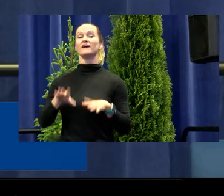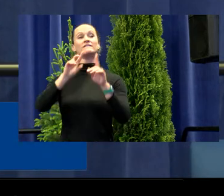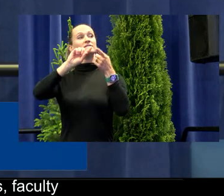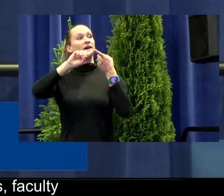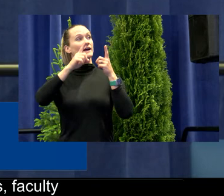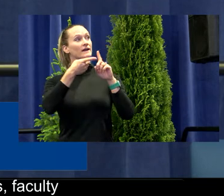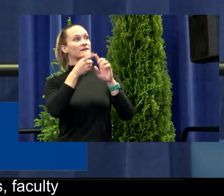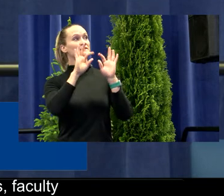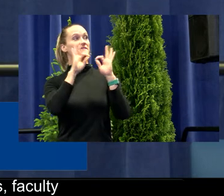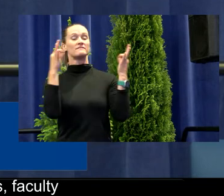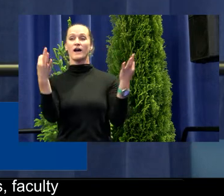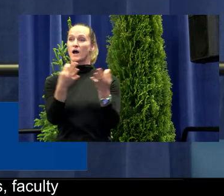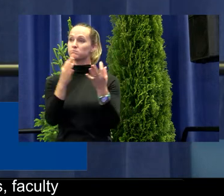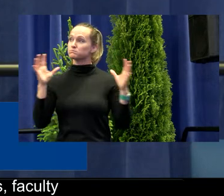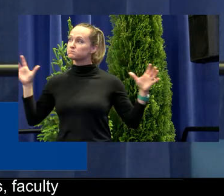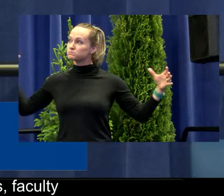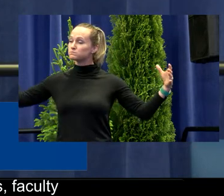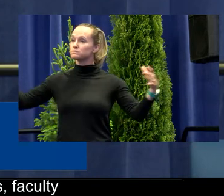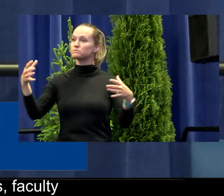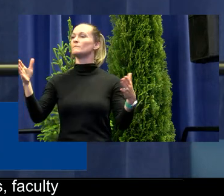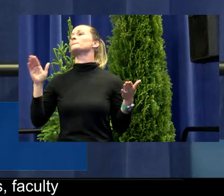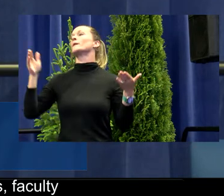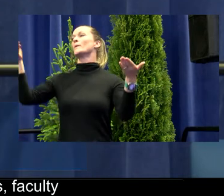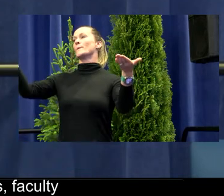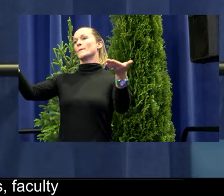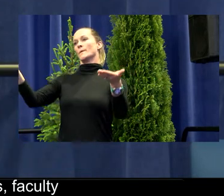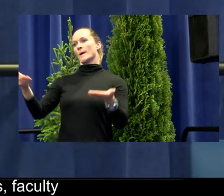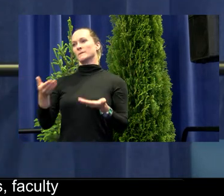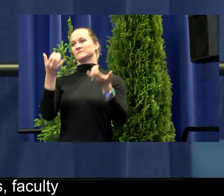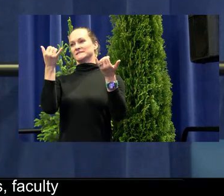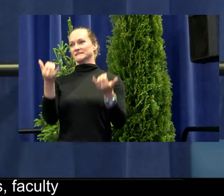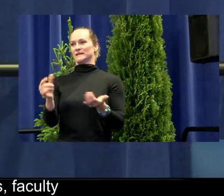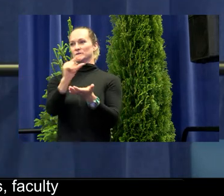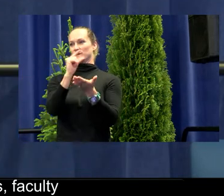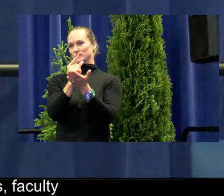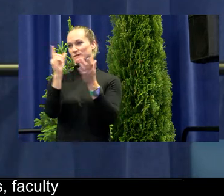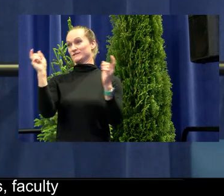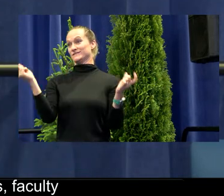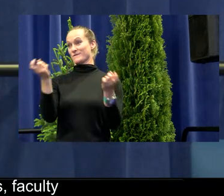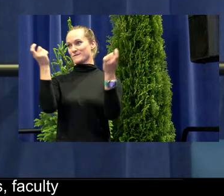and friends of the graduates, welcome to today's commencement ceremony.